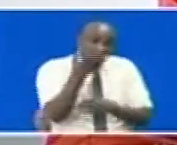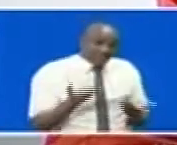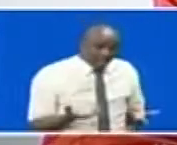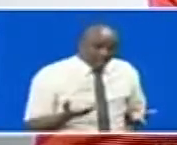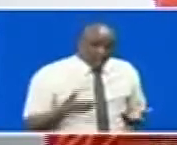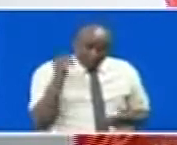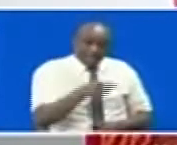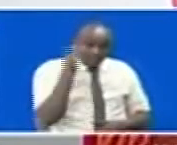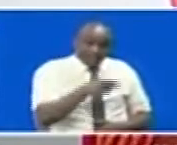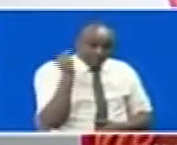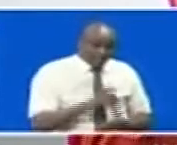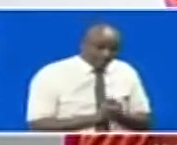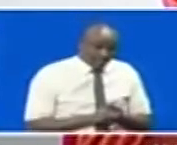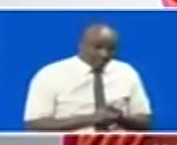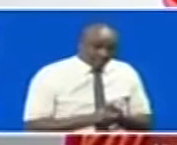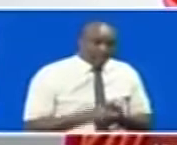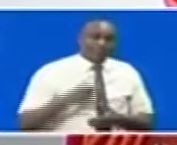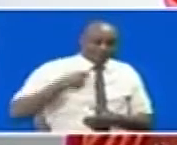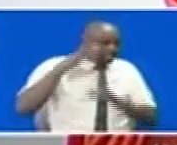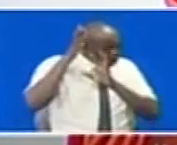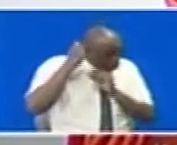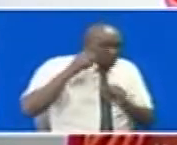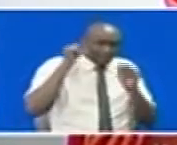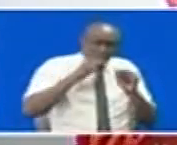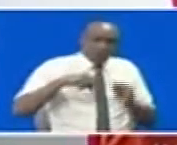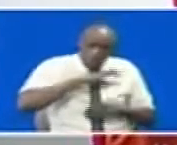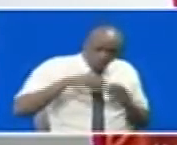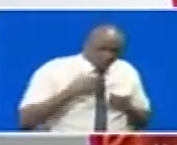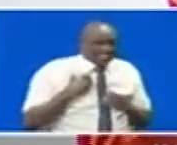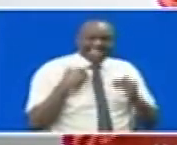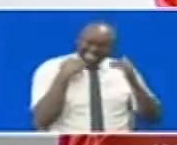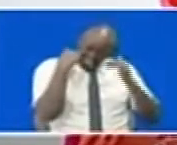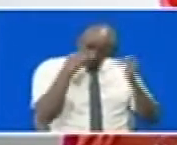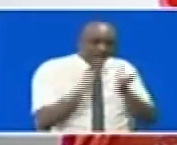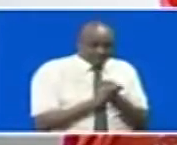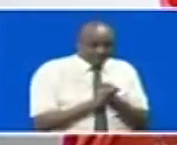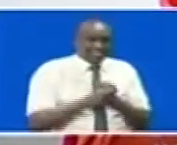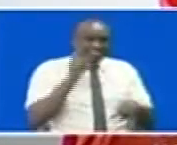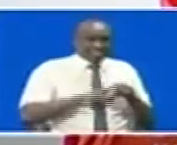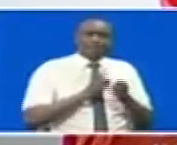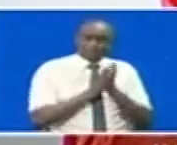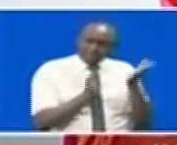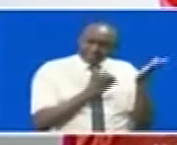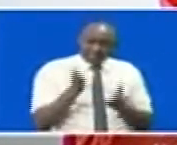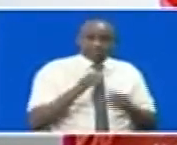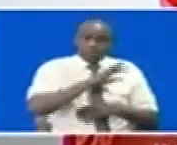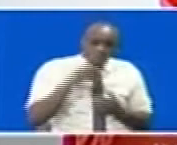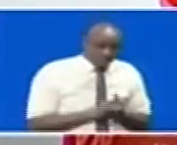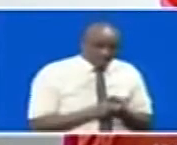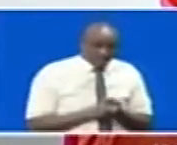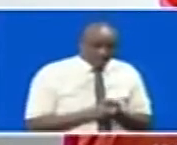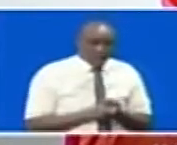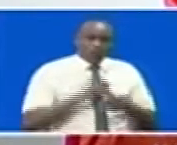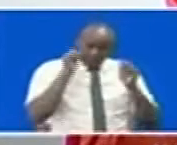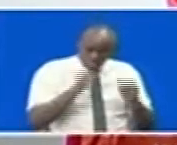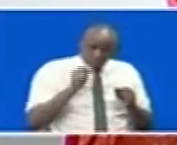every month. And I hope that we are going to get to a level in this country where public servants can